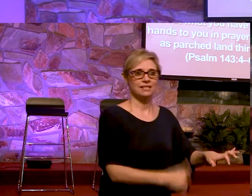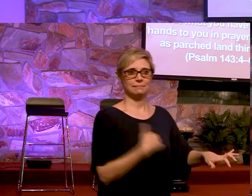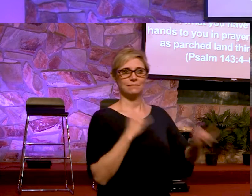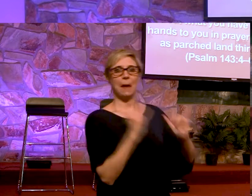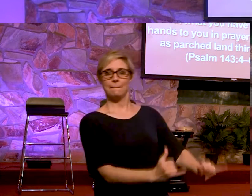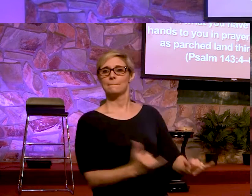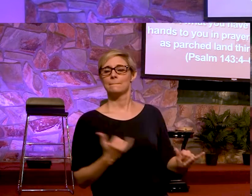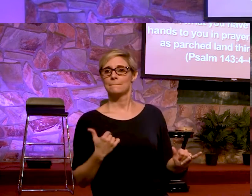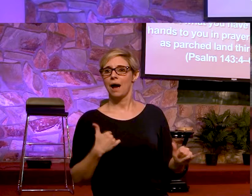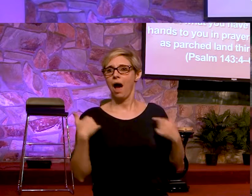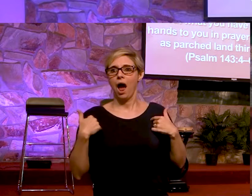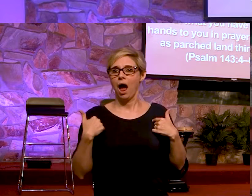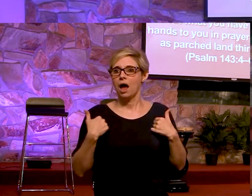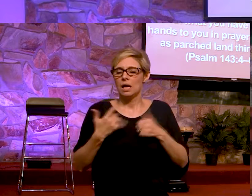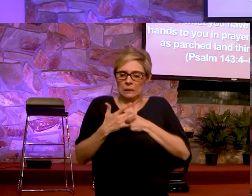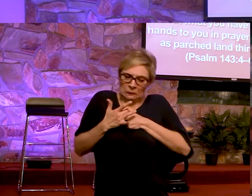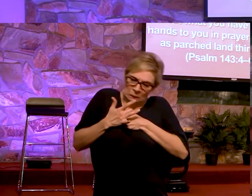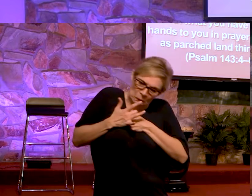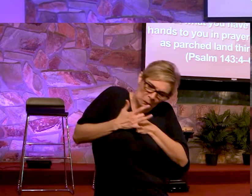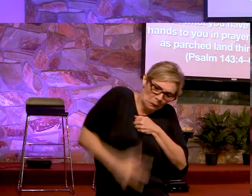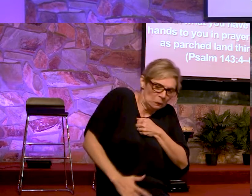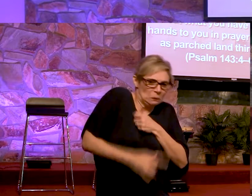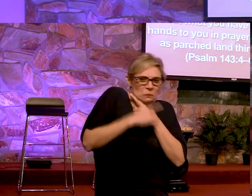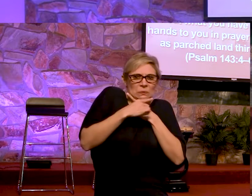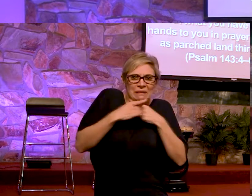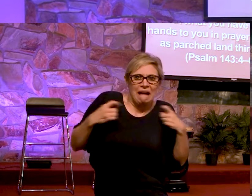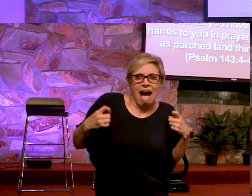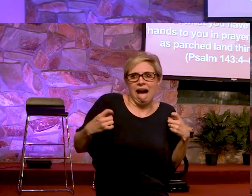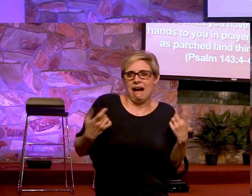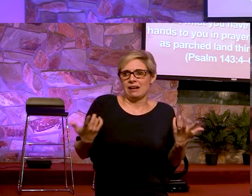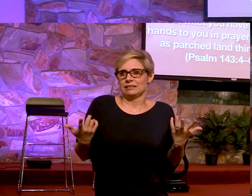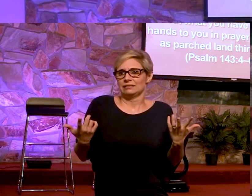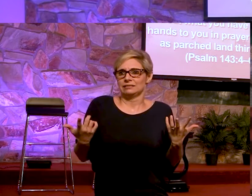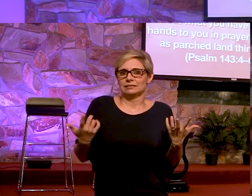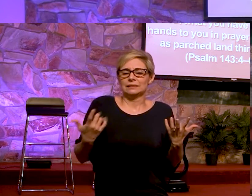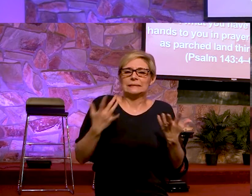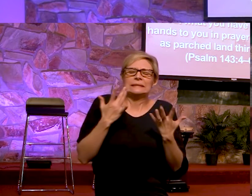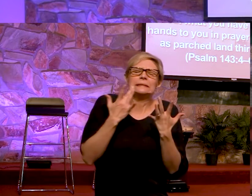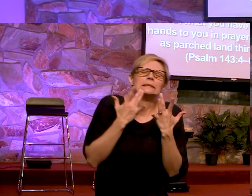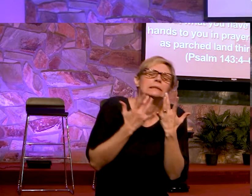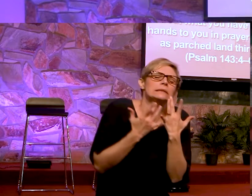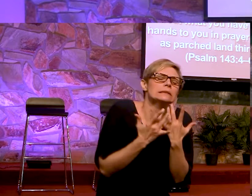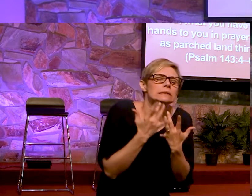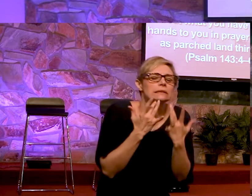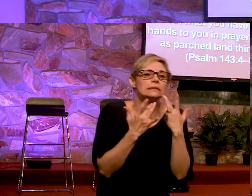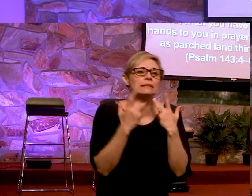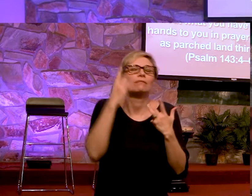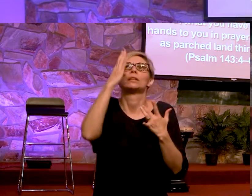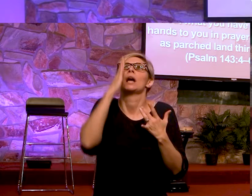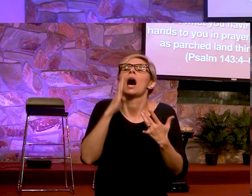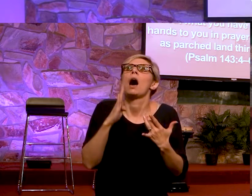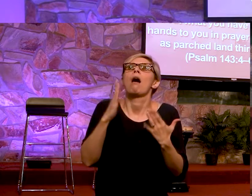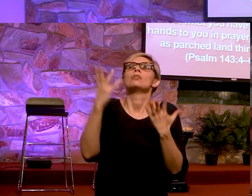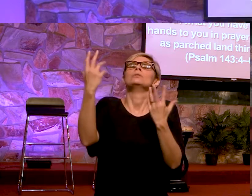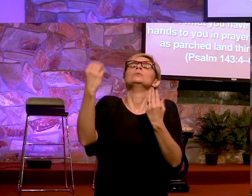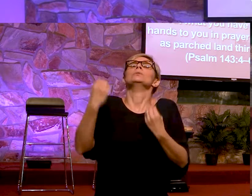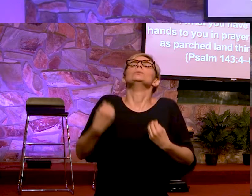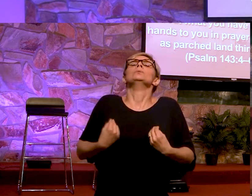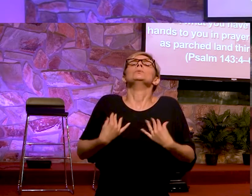David was not only discouraged, he was desperate for God to